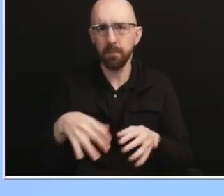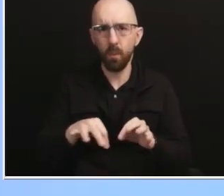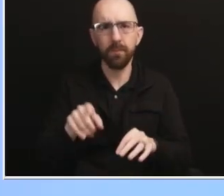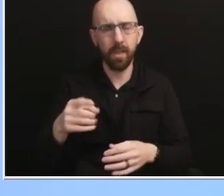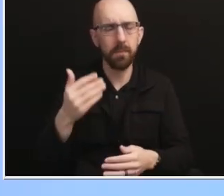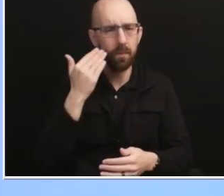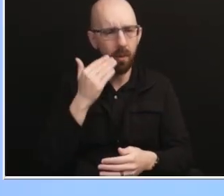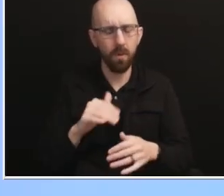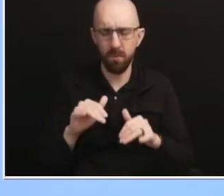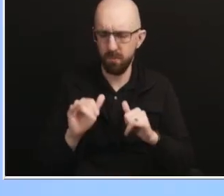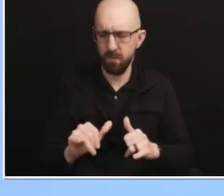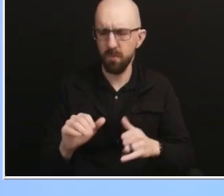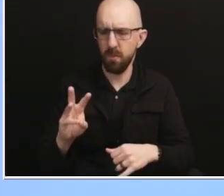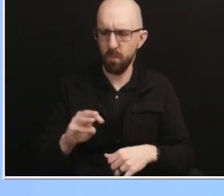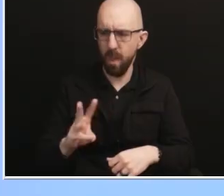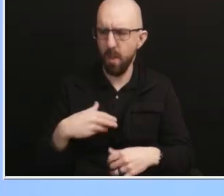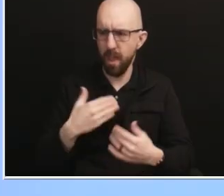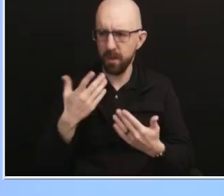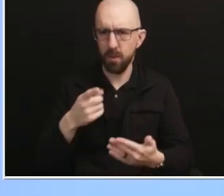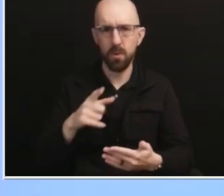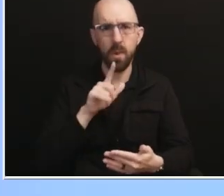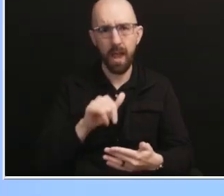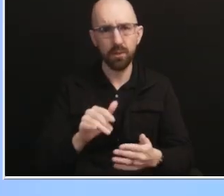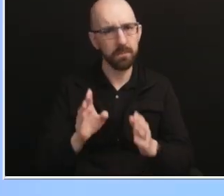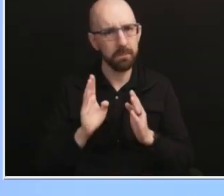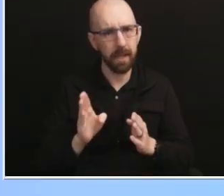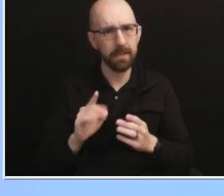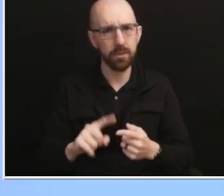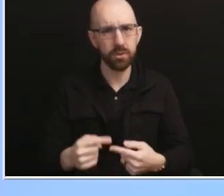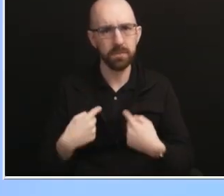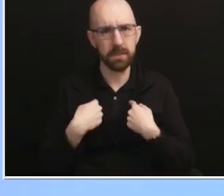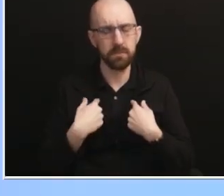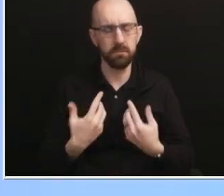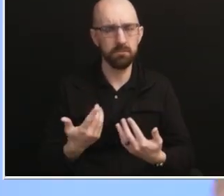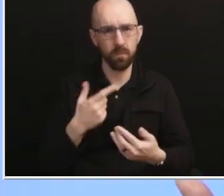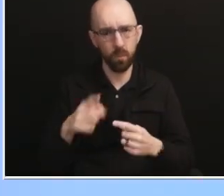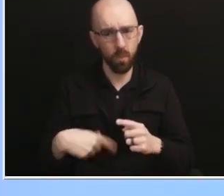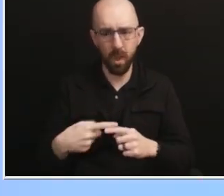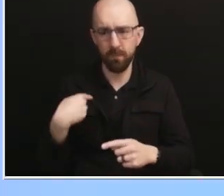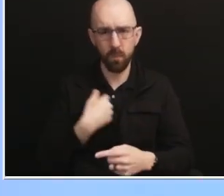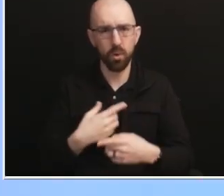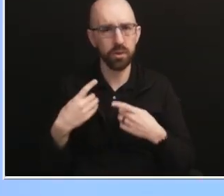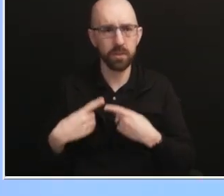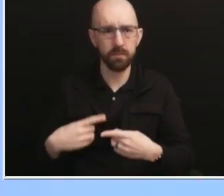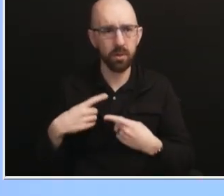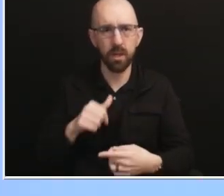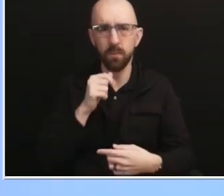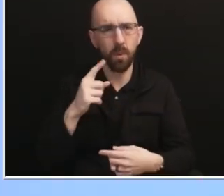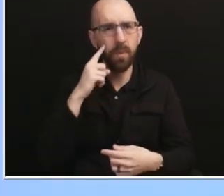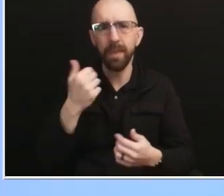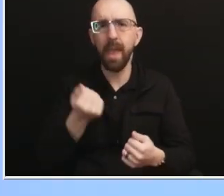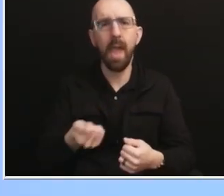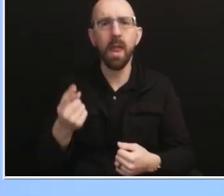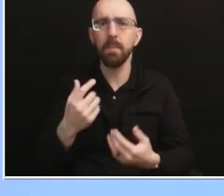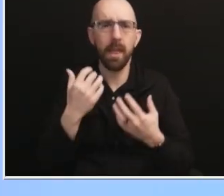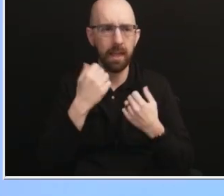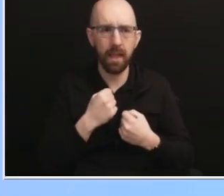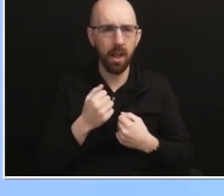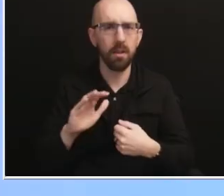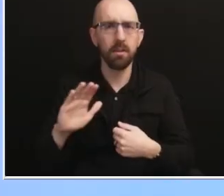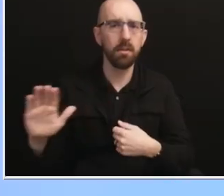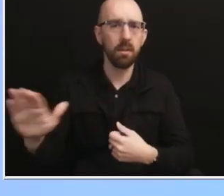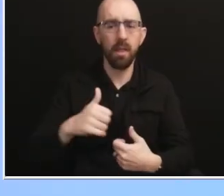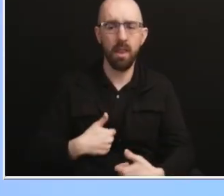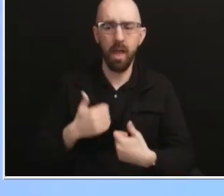I never knew that you actually paid that much attention to me. Because when we're depressed, we don't think anybody cares. We think everybody's life would be better without